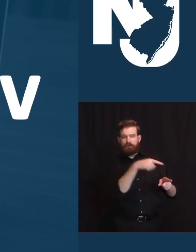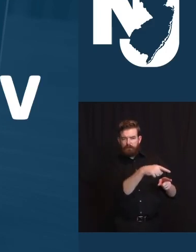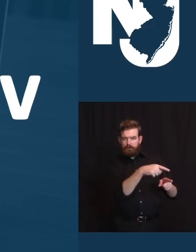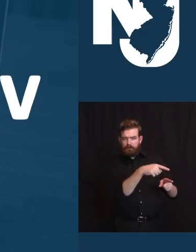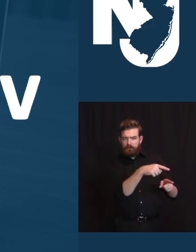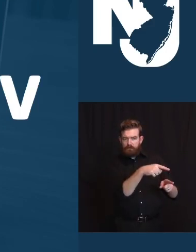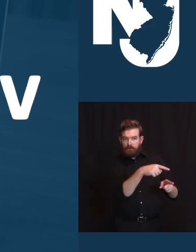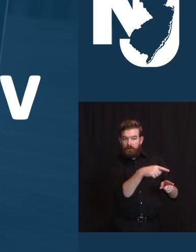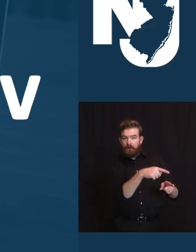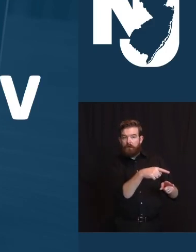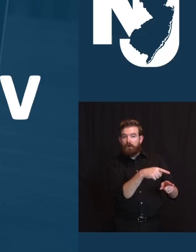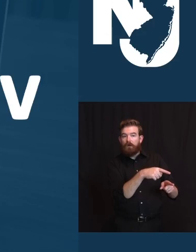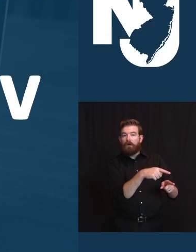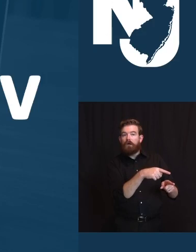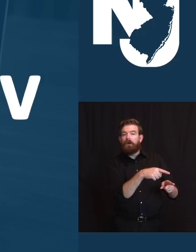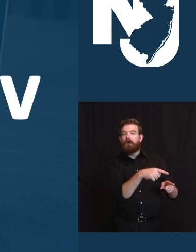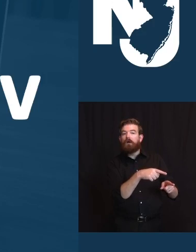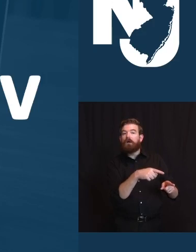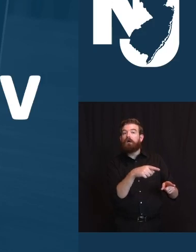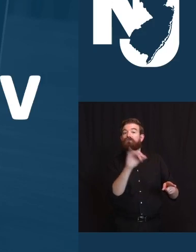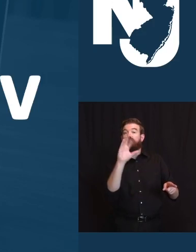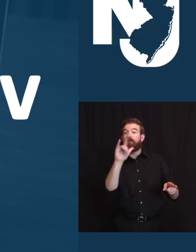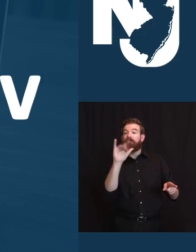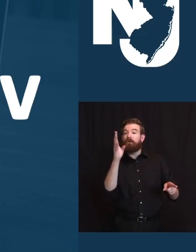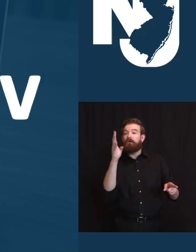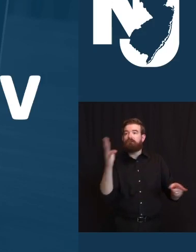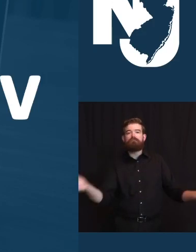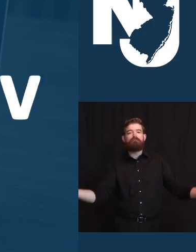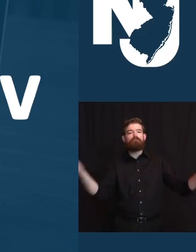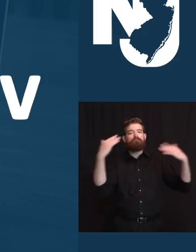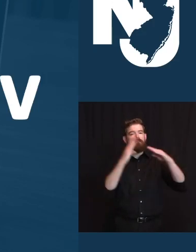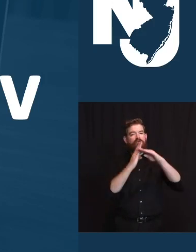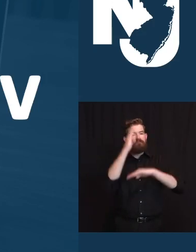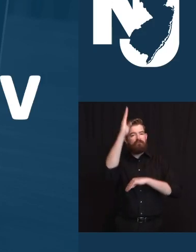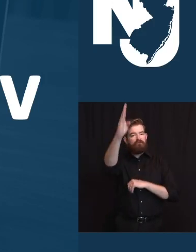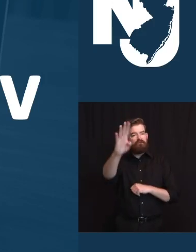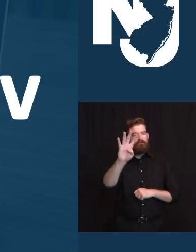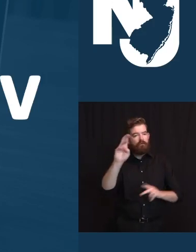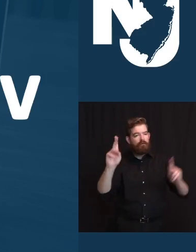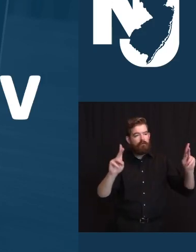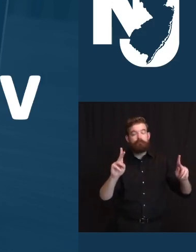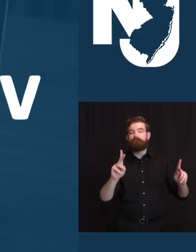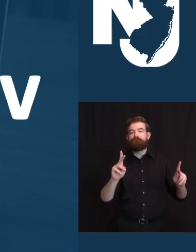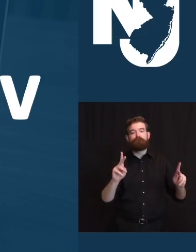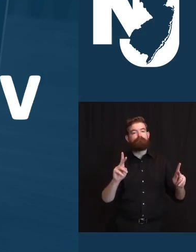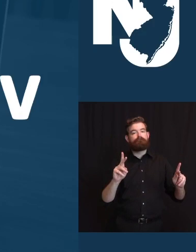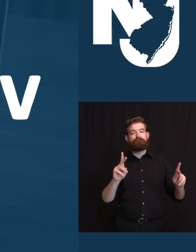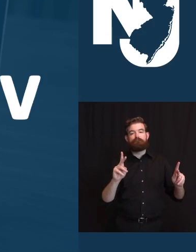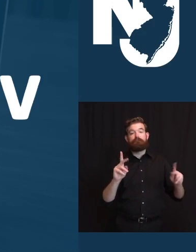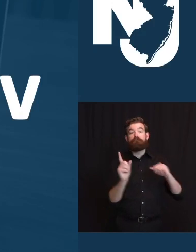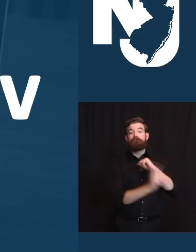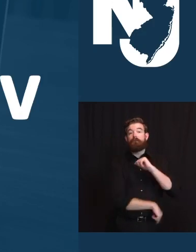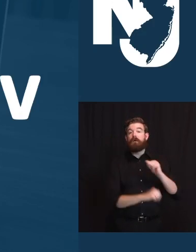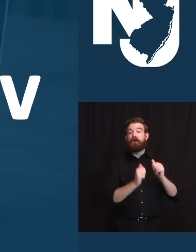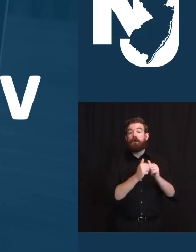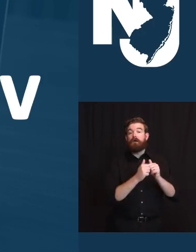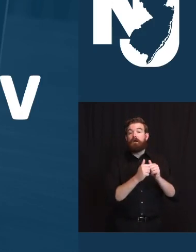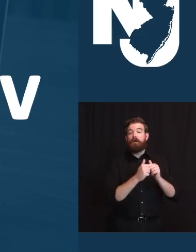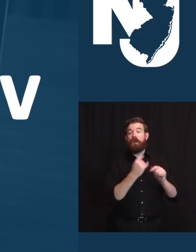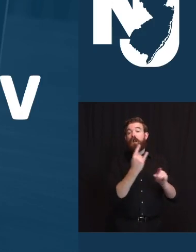gathering that exceeded 500 people. We have been very clear that the restrictions we have put in place are there to protect public health and to